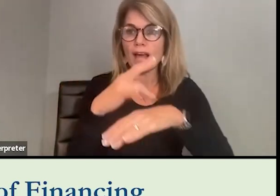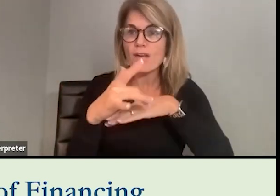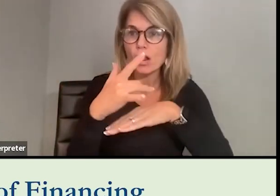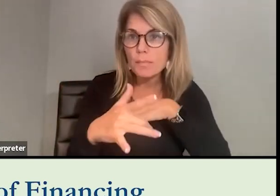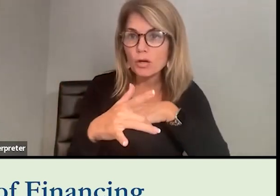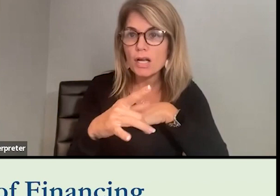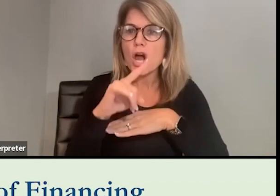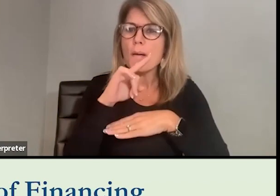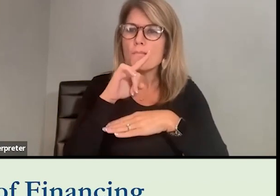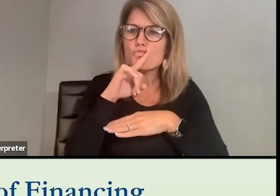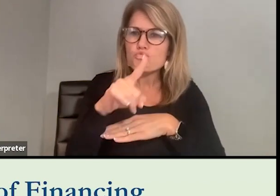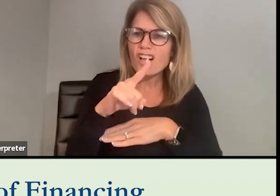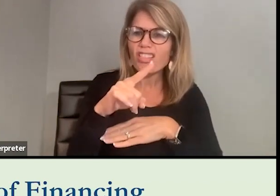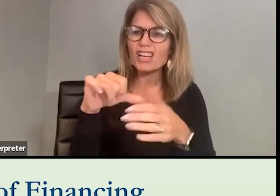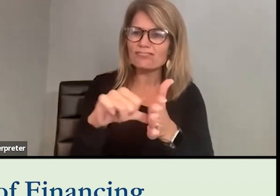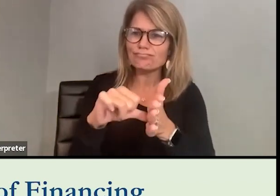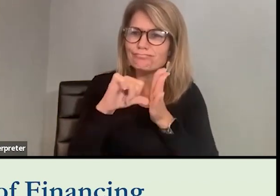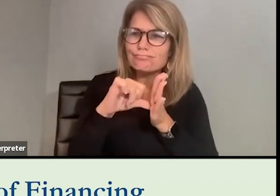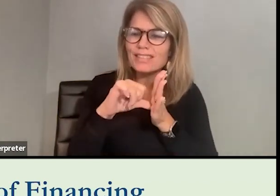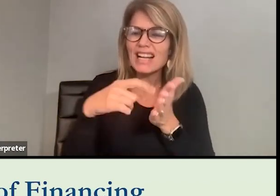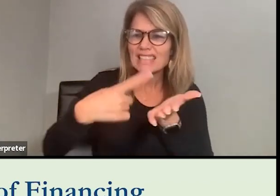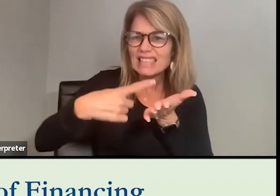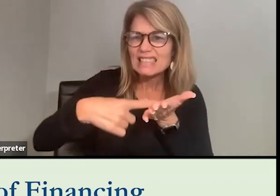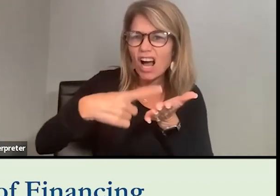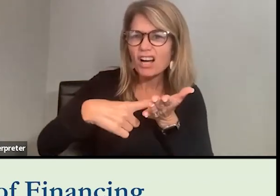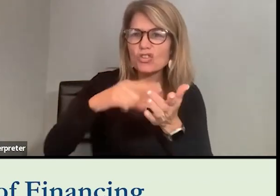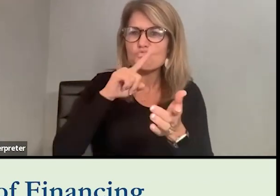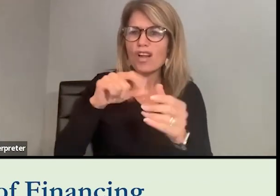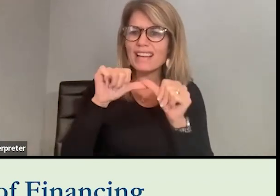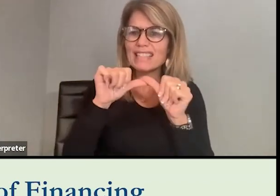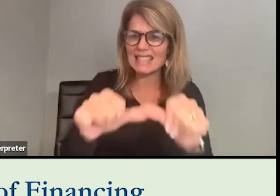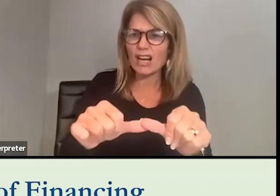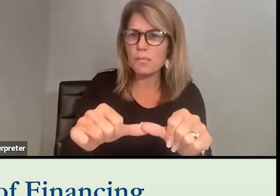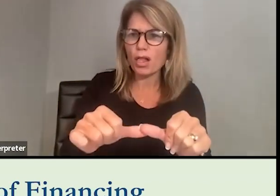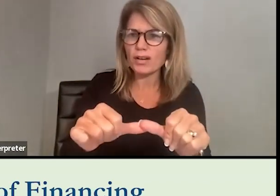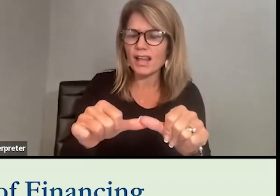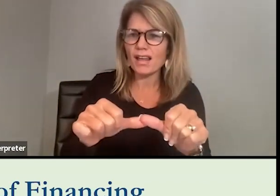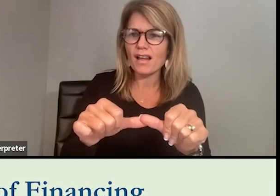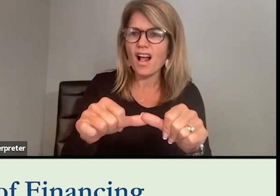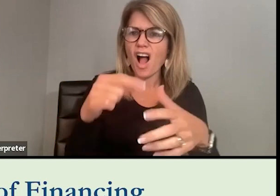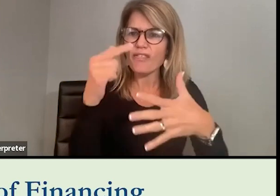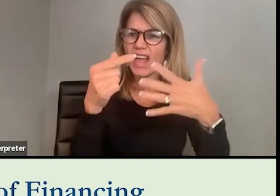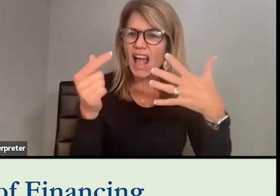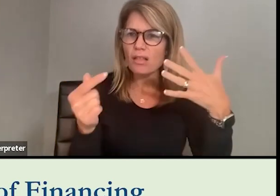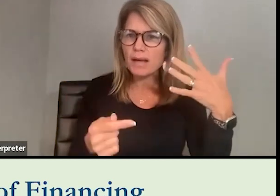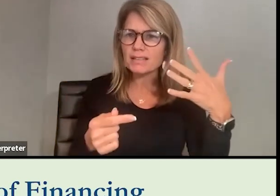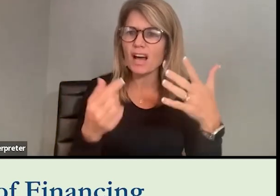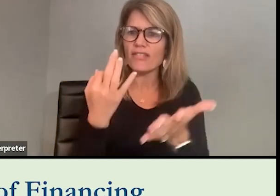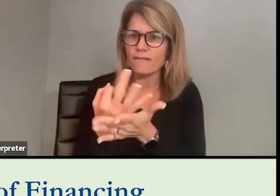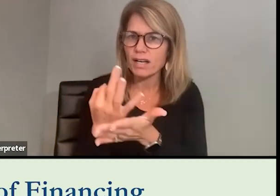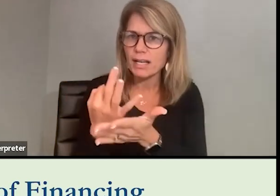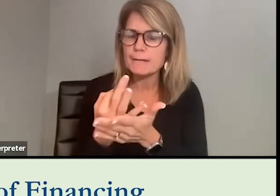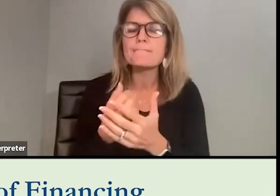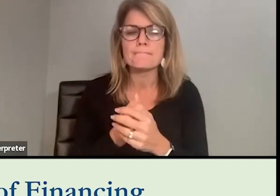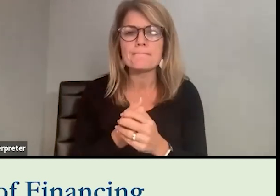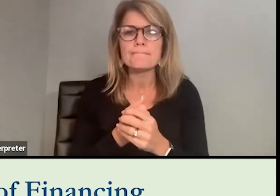was drill down a little bit more and talk about the sustainability elements of the 988 funding. In